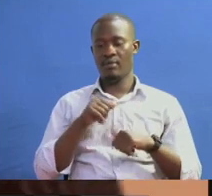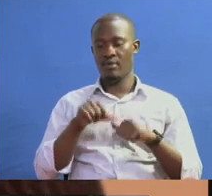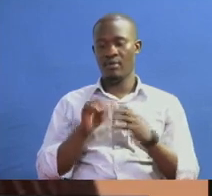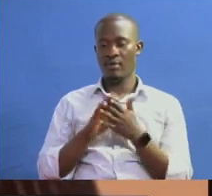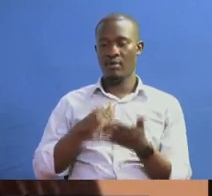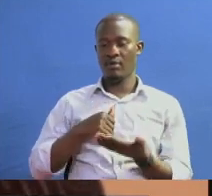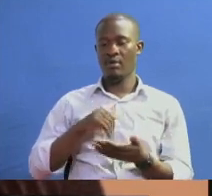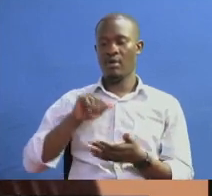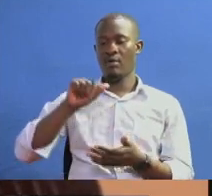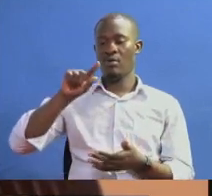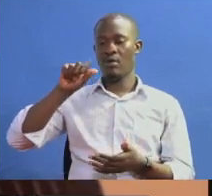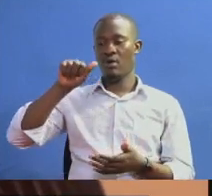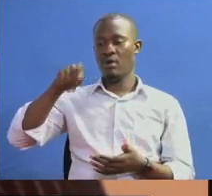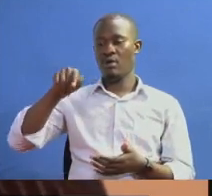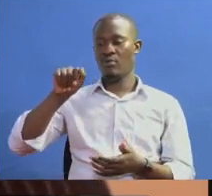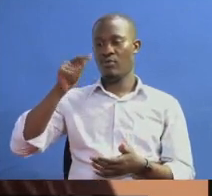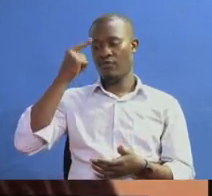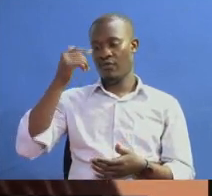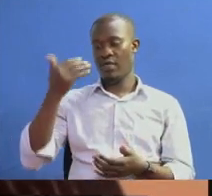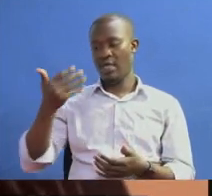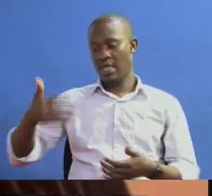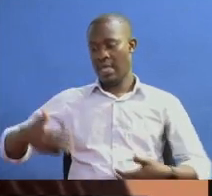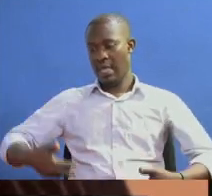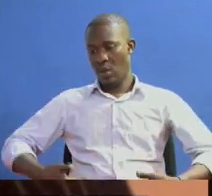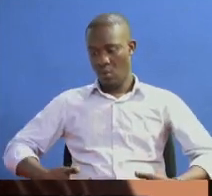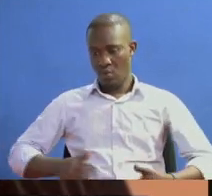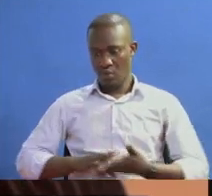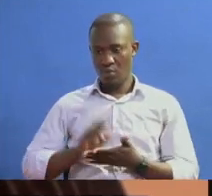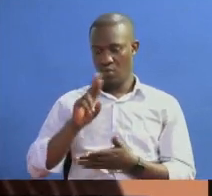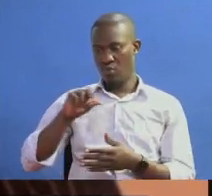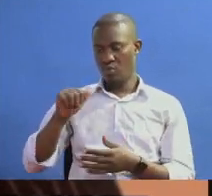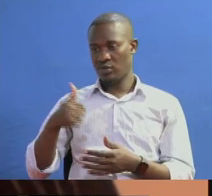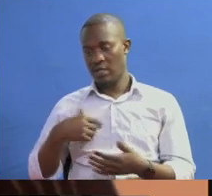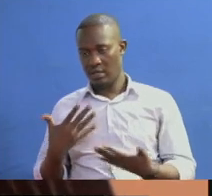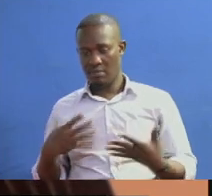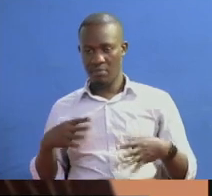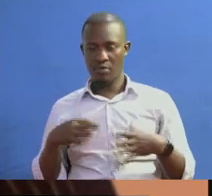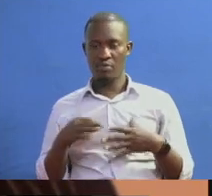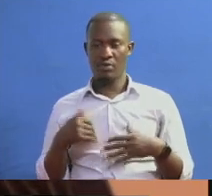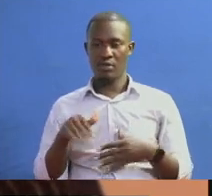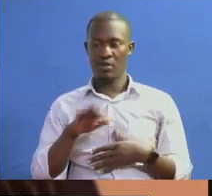the 30% AGPO for the young people. You realize that we use other people. You see, these